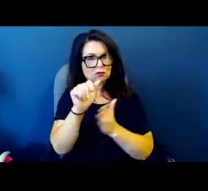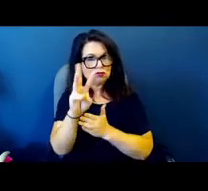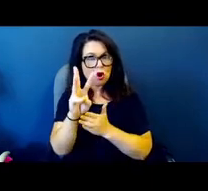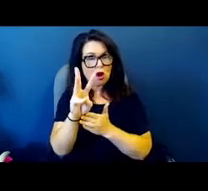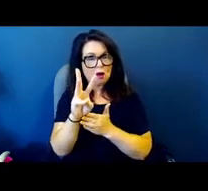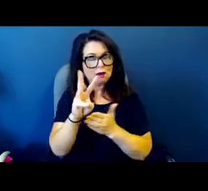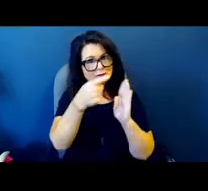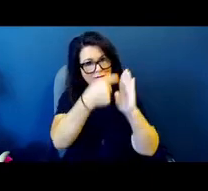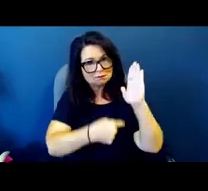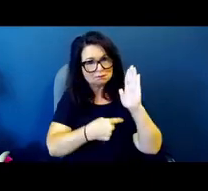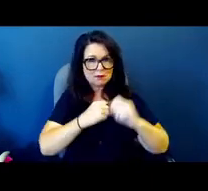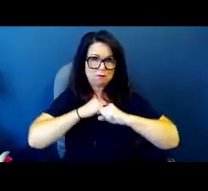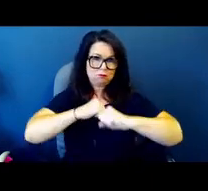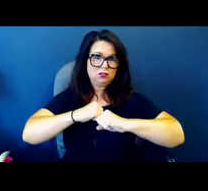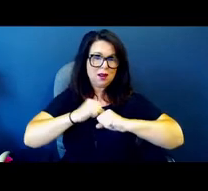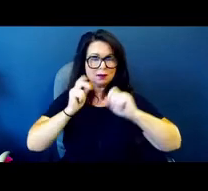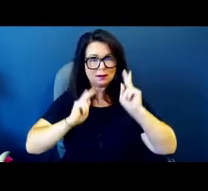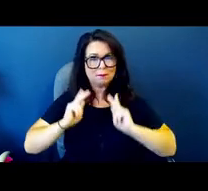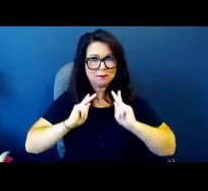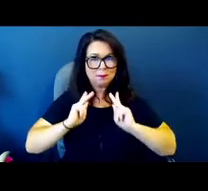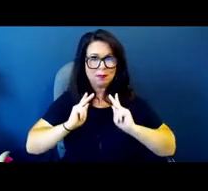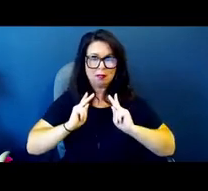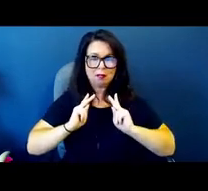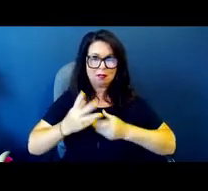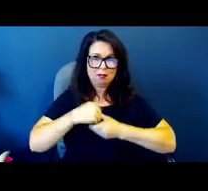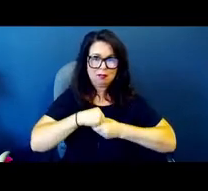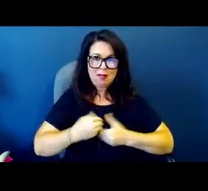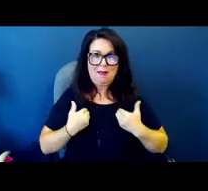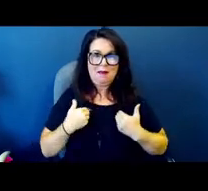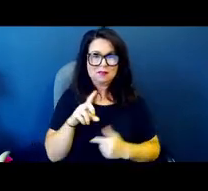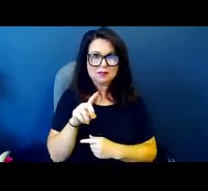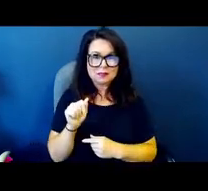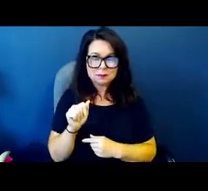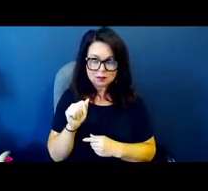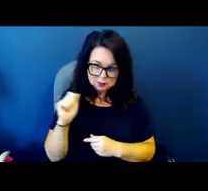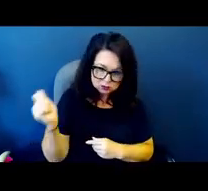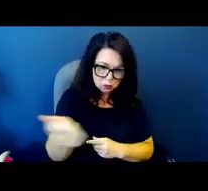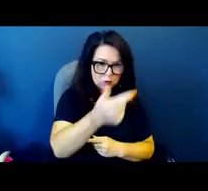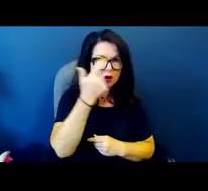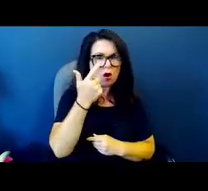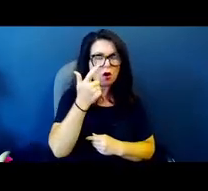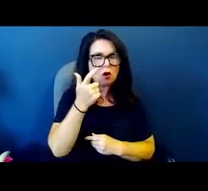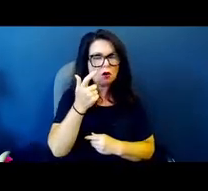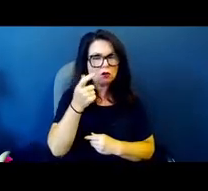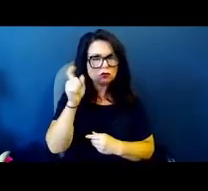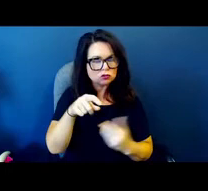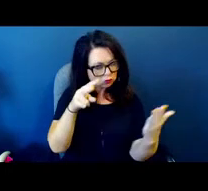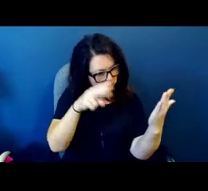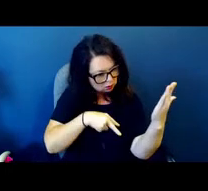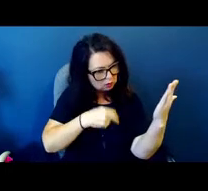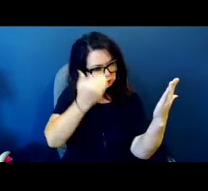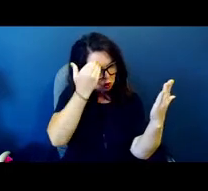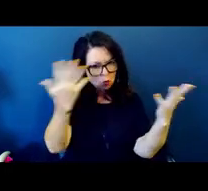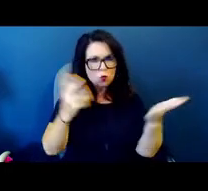So we should all know and understand what that means. And one of our heroes,